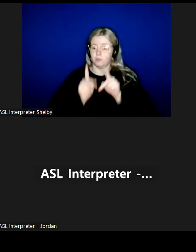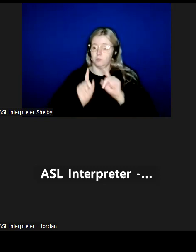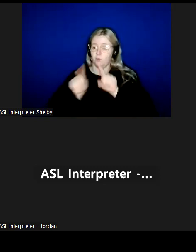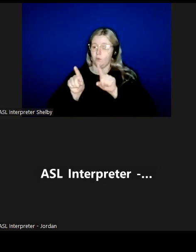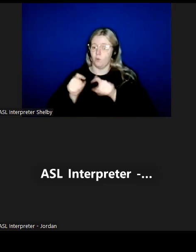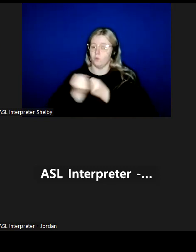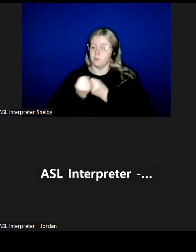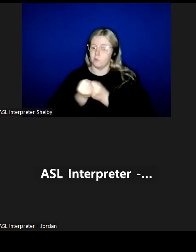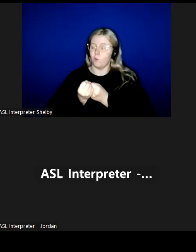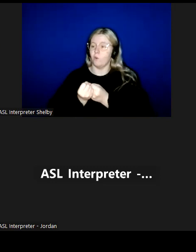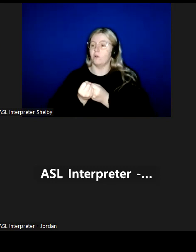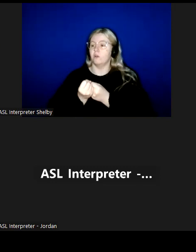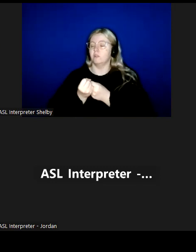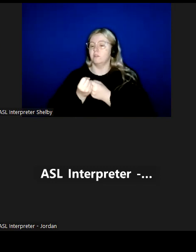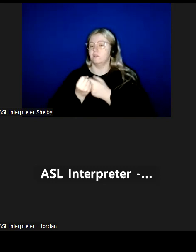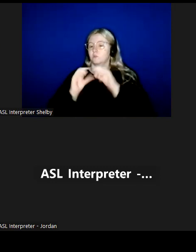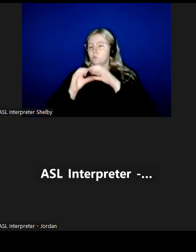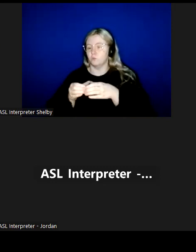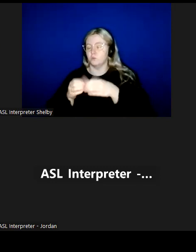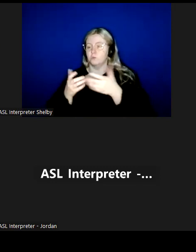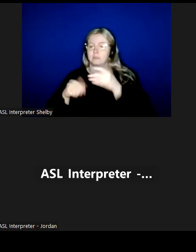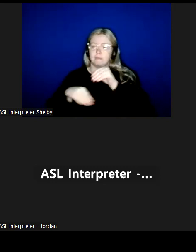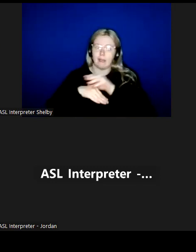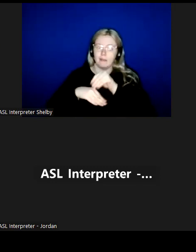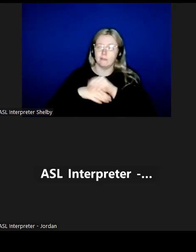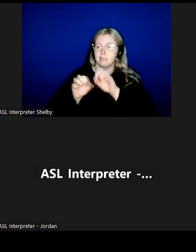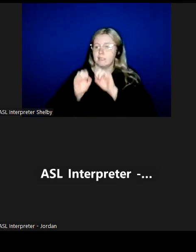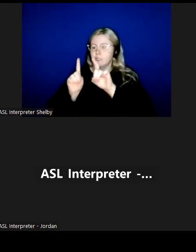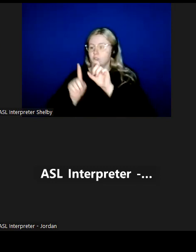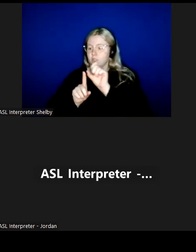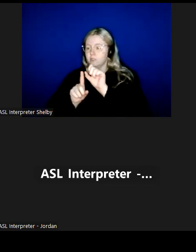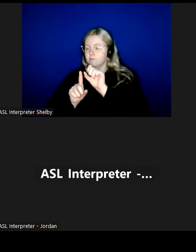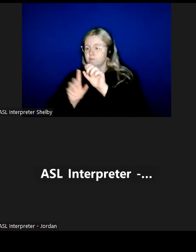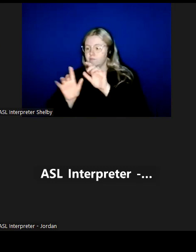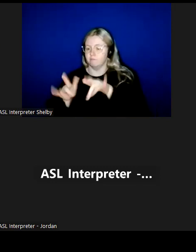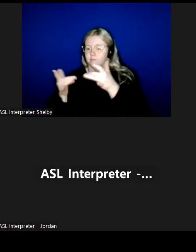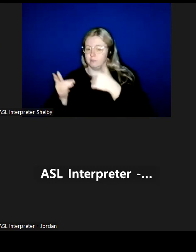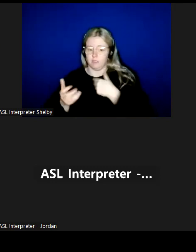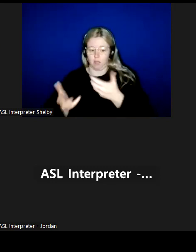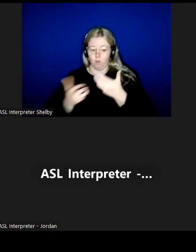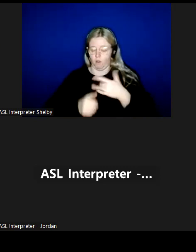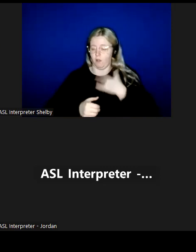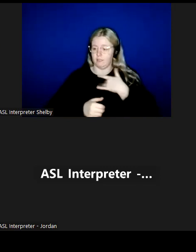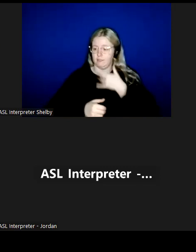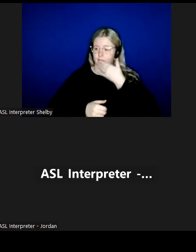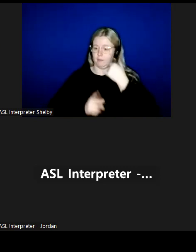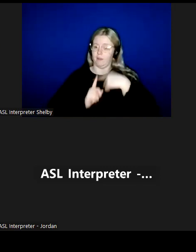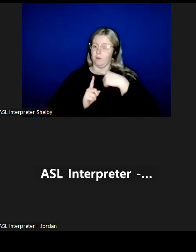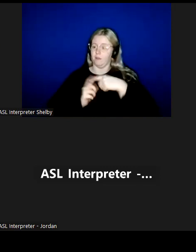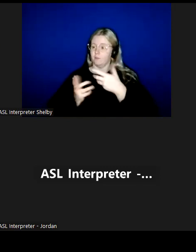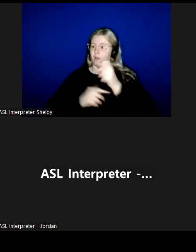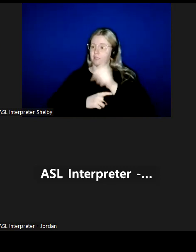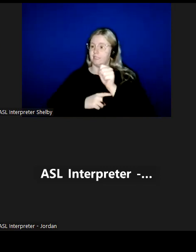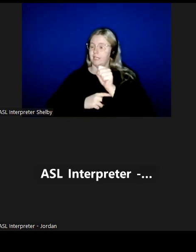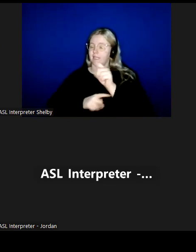attend counseling, attend education sessions. It's like, I want to feel better. But then sometimes when we feel better